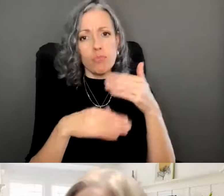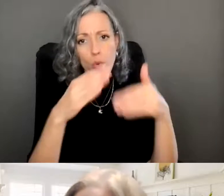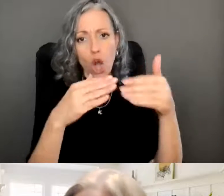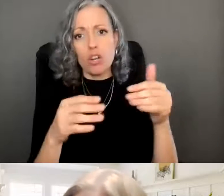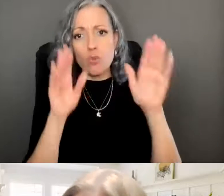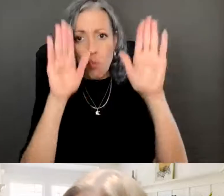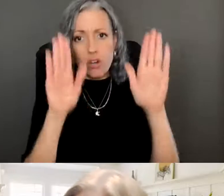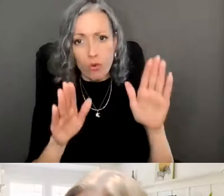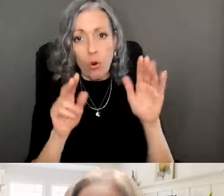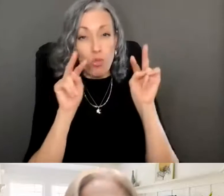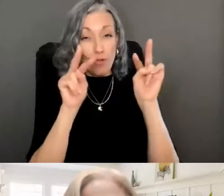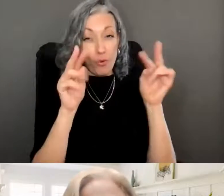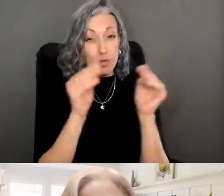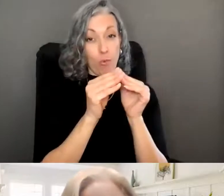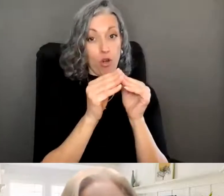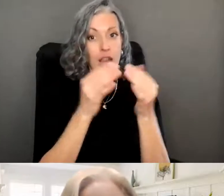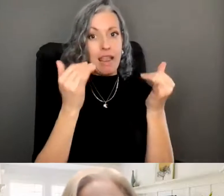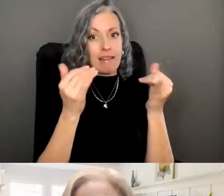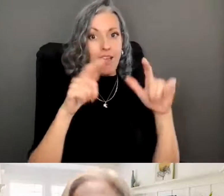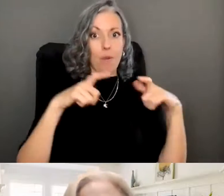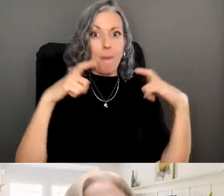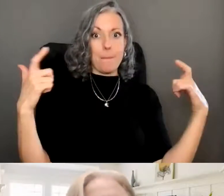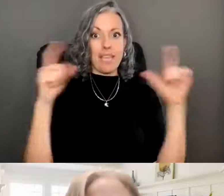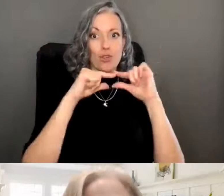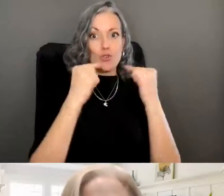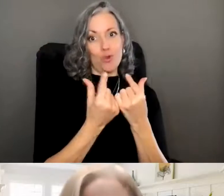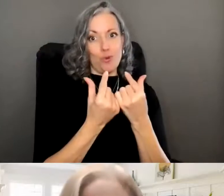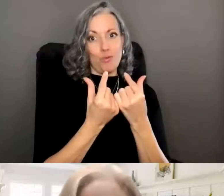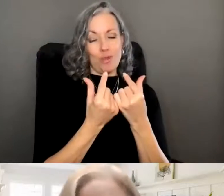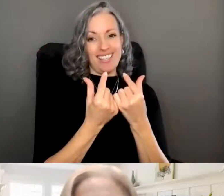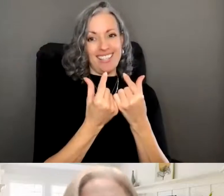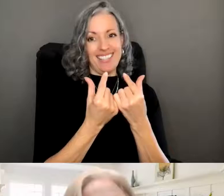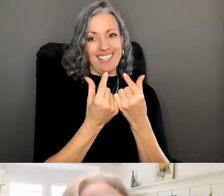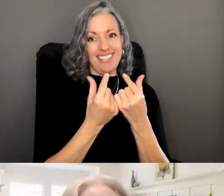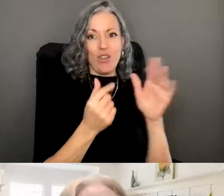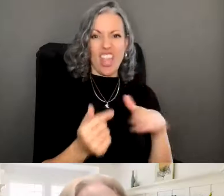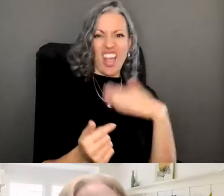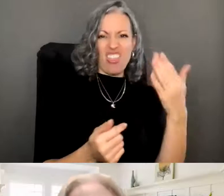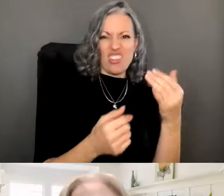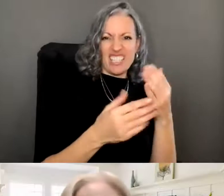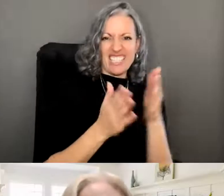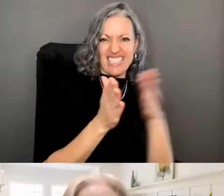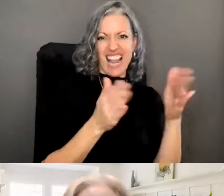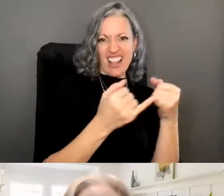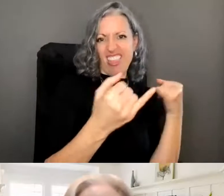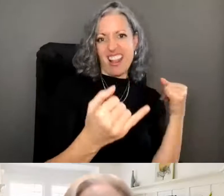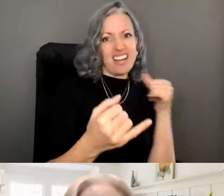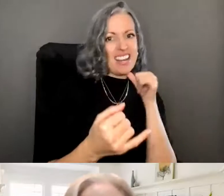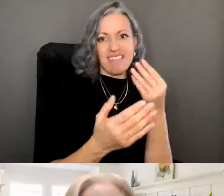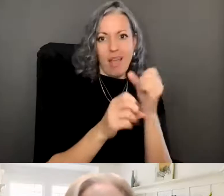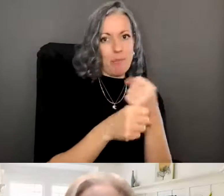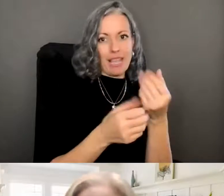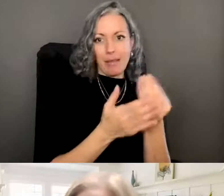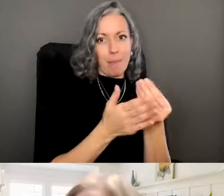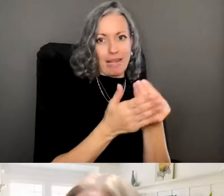But now we've got this huge group of folks who are on the other side of that line, right? and don't make enough money to easily